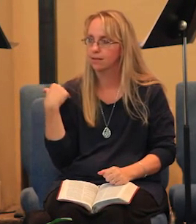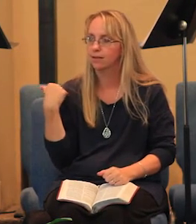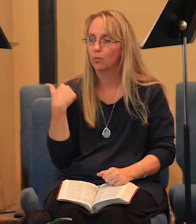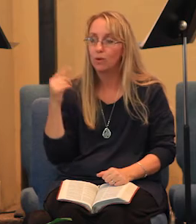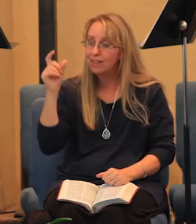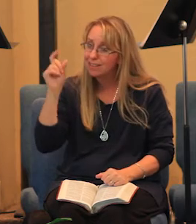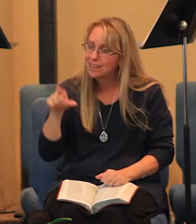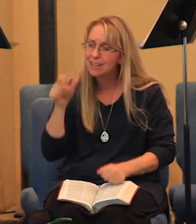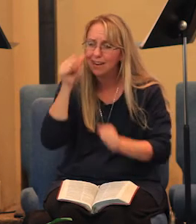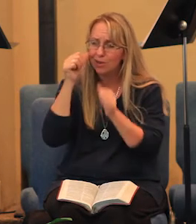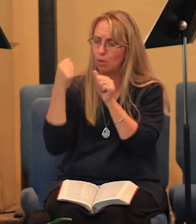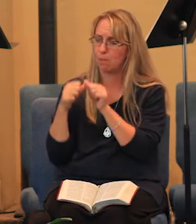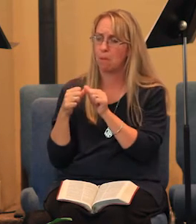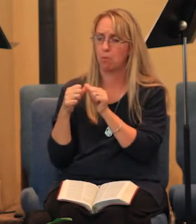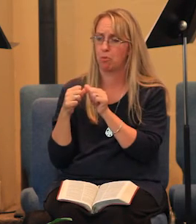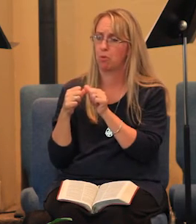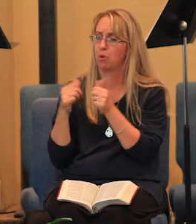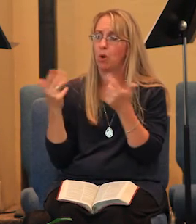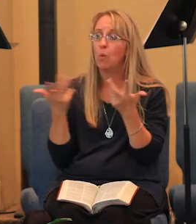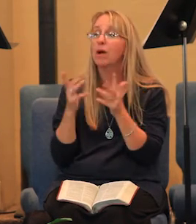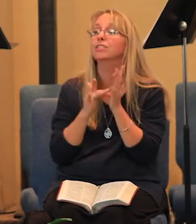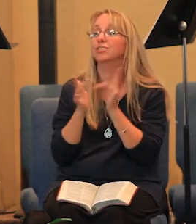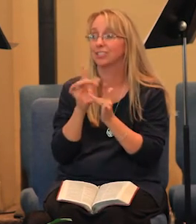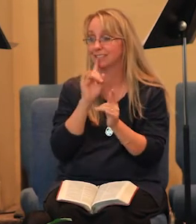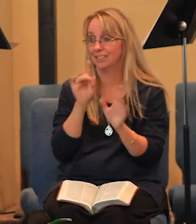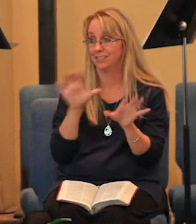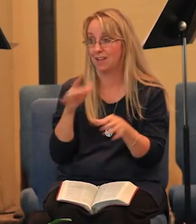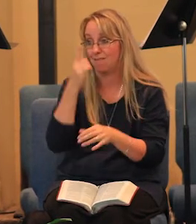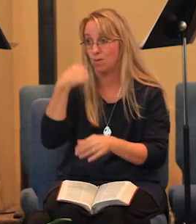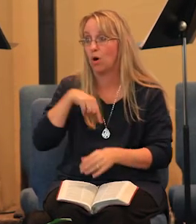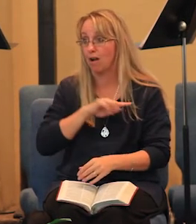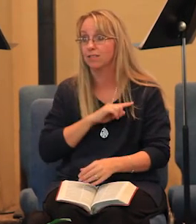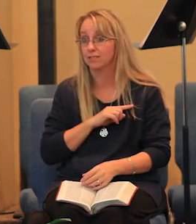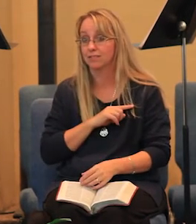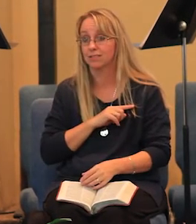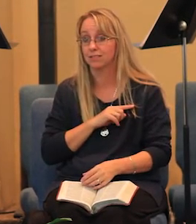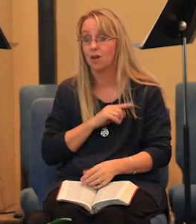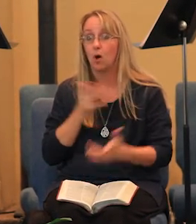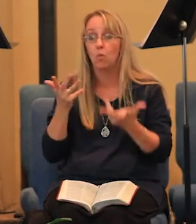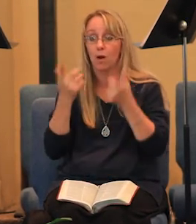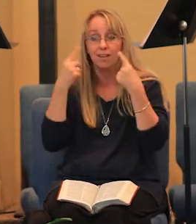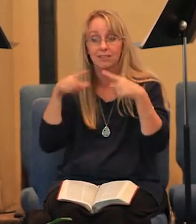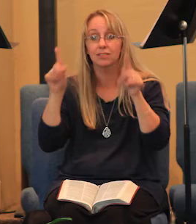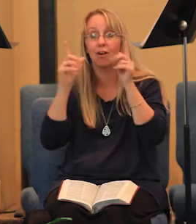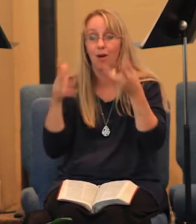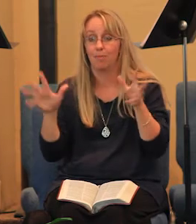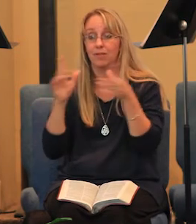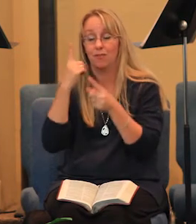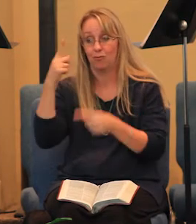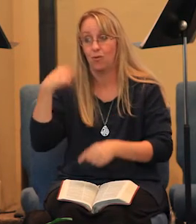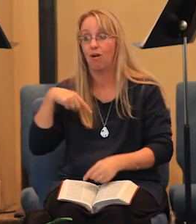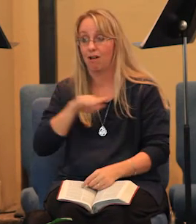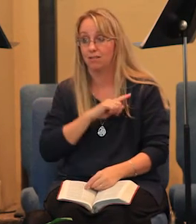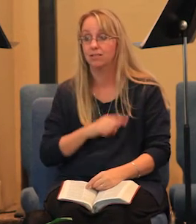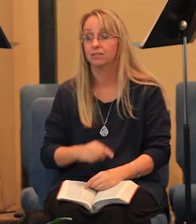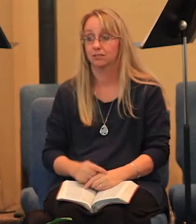We need to remember what Jesus has done for us, what he's accomplished for us.